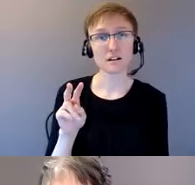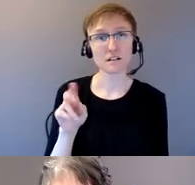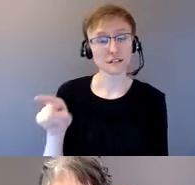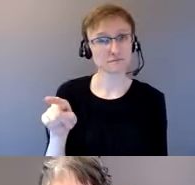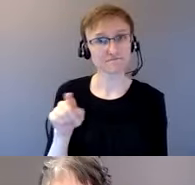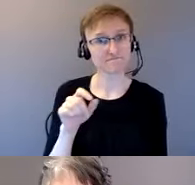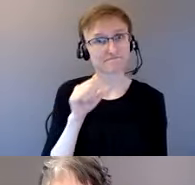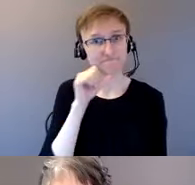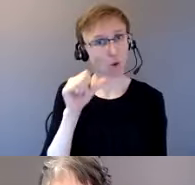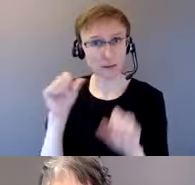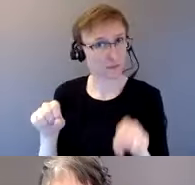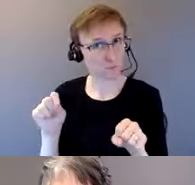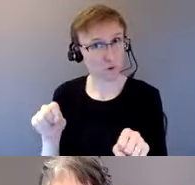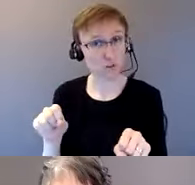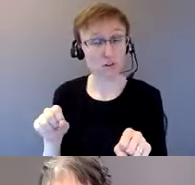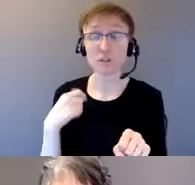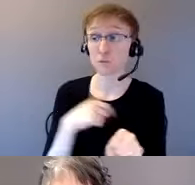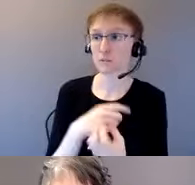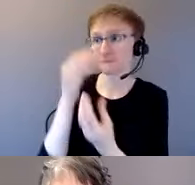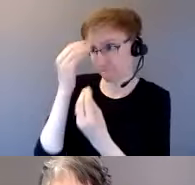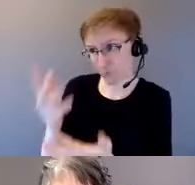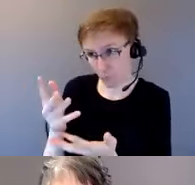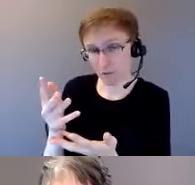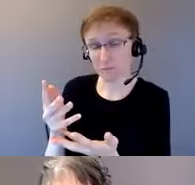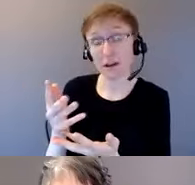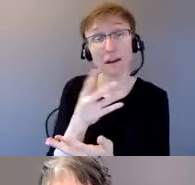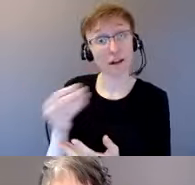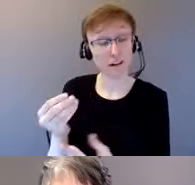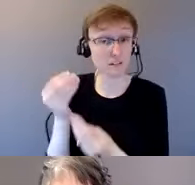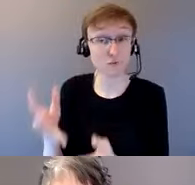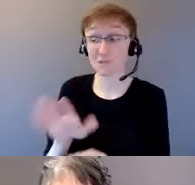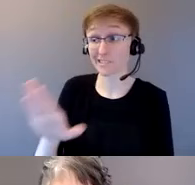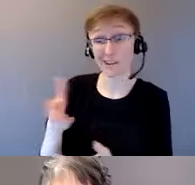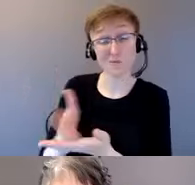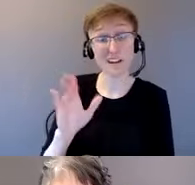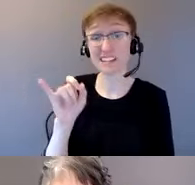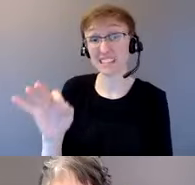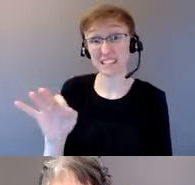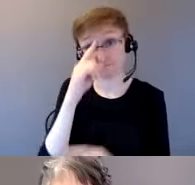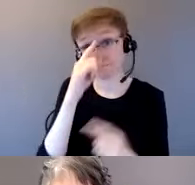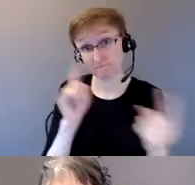to the Consent Capacity Board, and we would have the obligation to assist the patient with